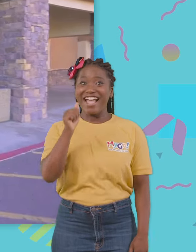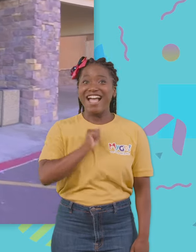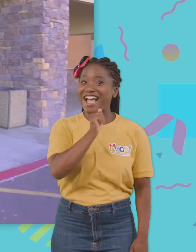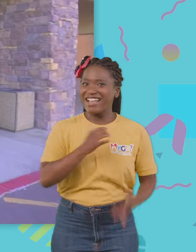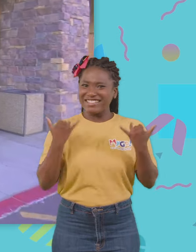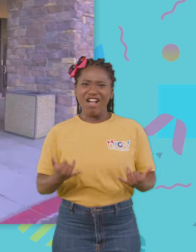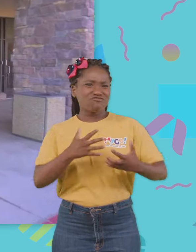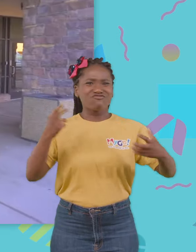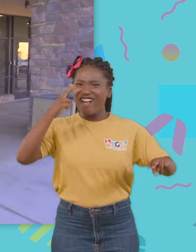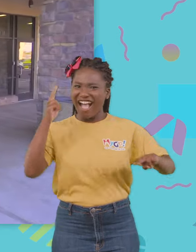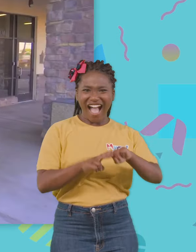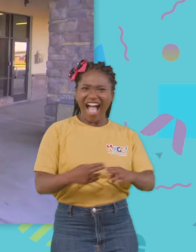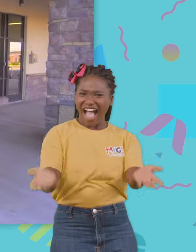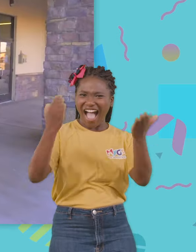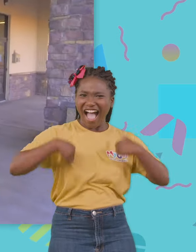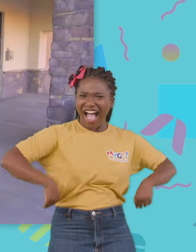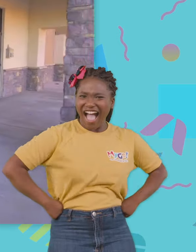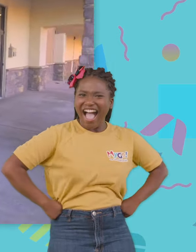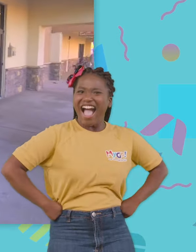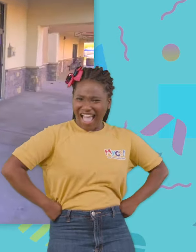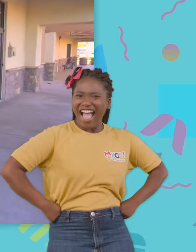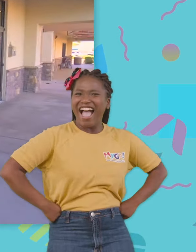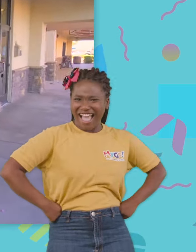so much fun today. Come on!